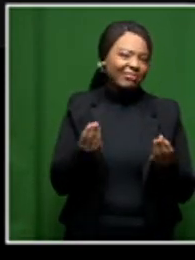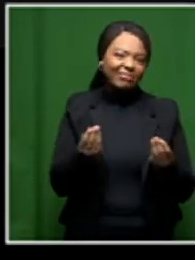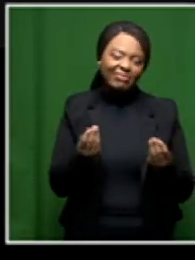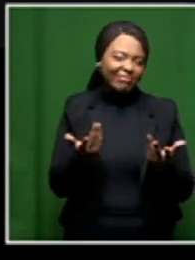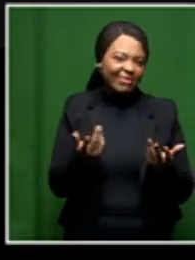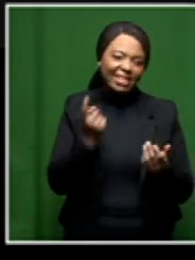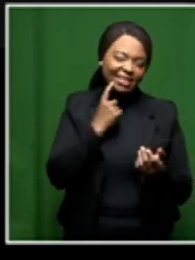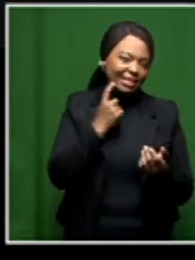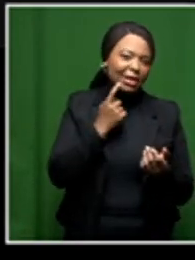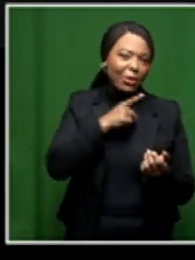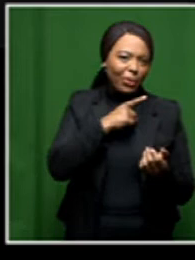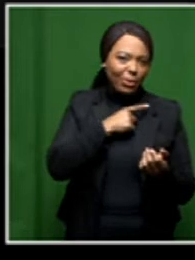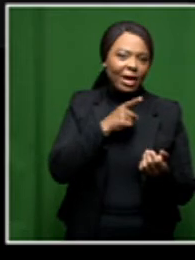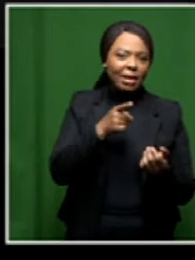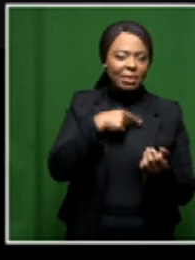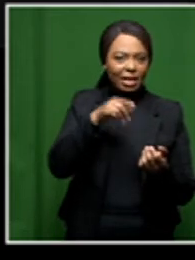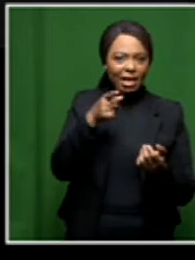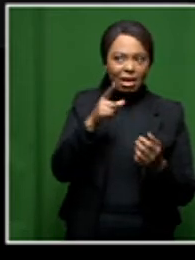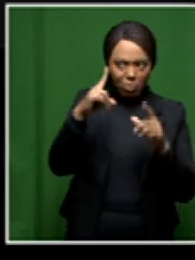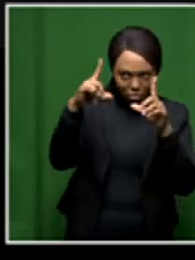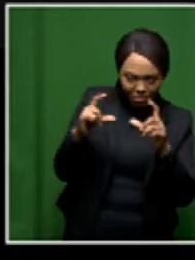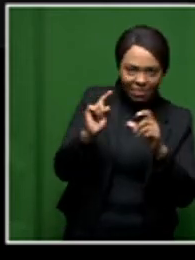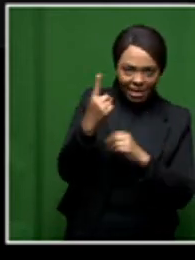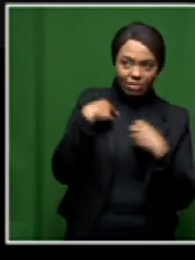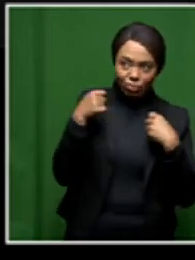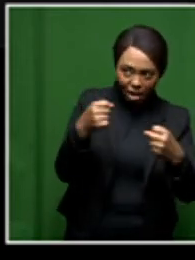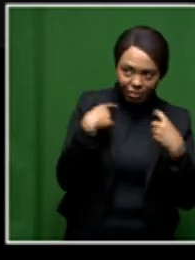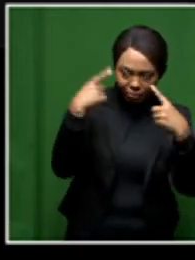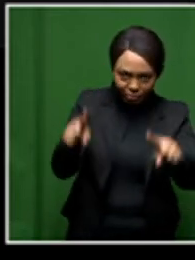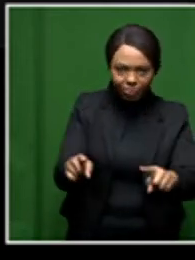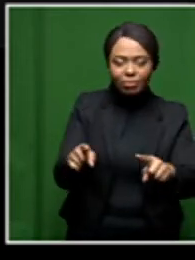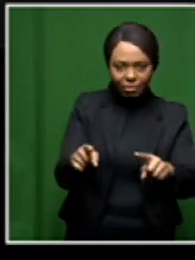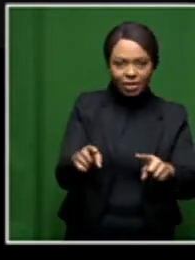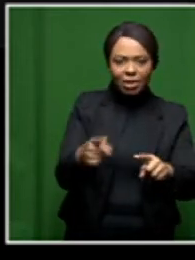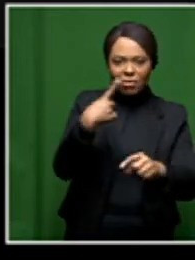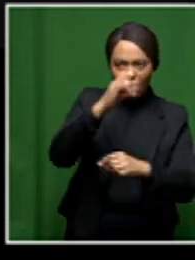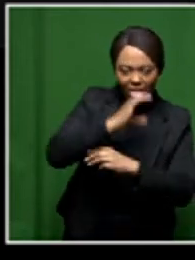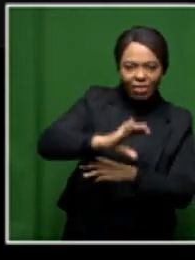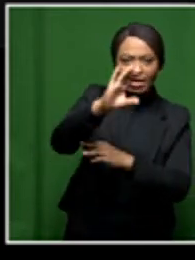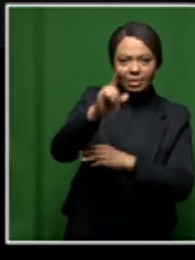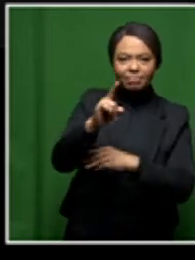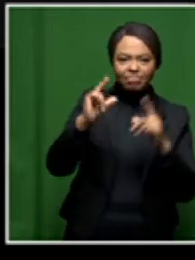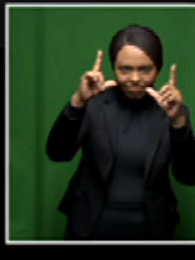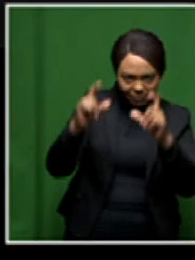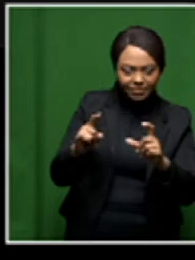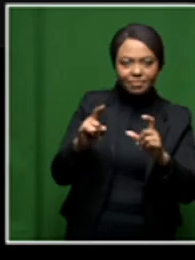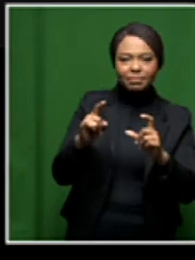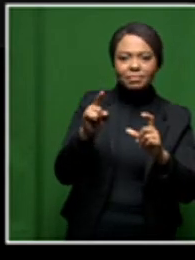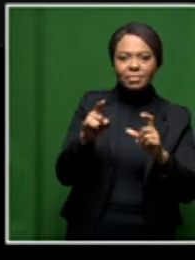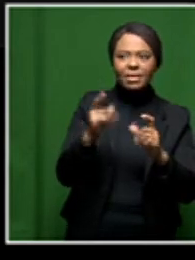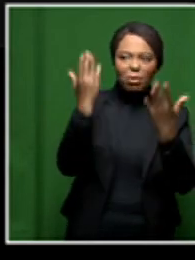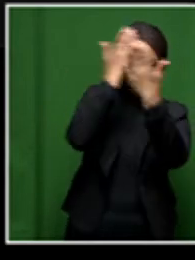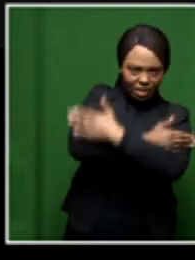brought. So with that line, that was actually taken on the very first drive that I did at Elephant Plains working on the book. It was taken at